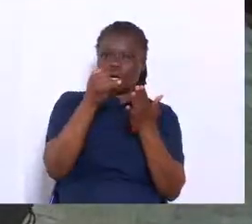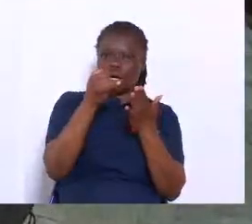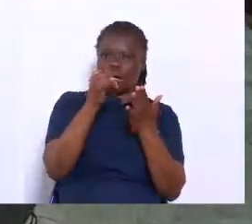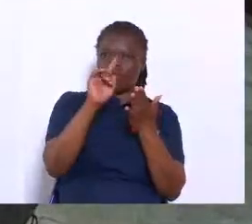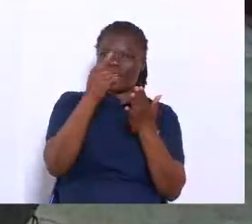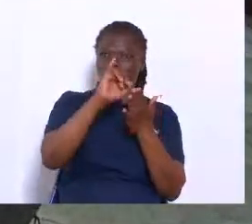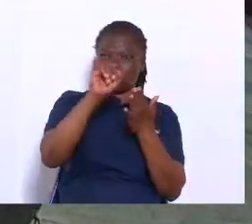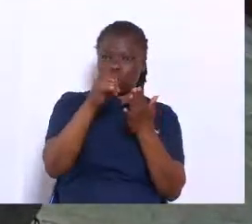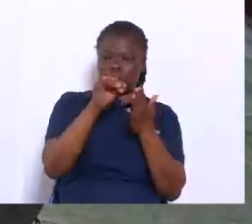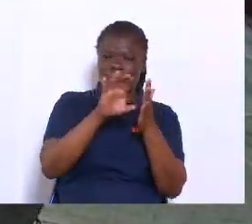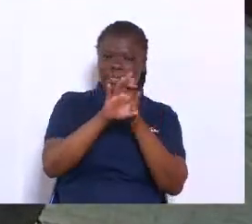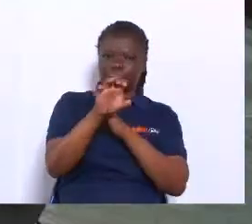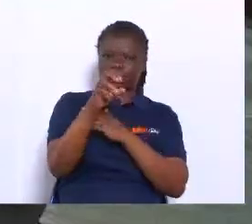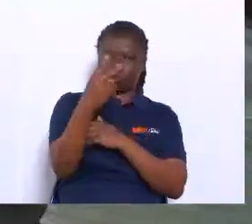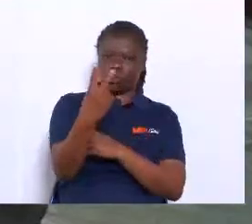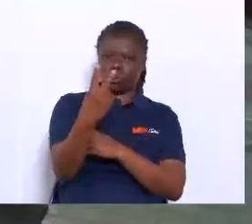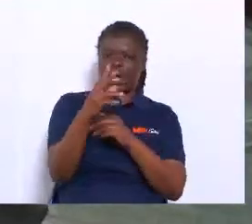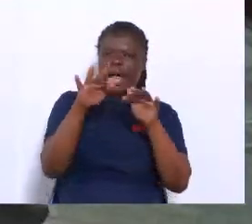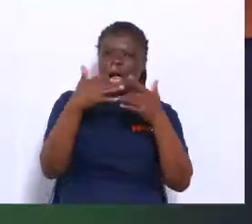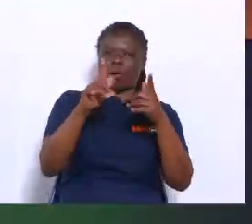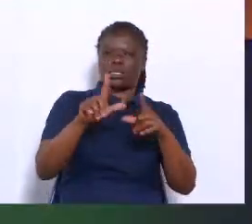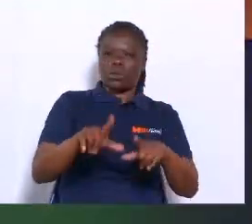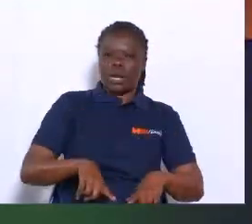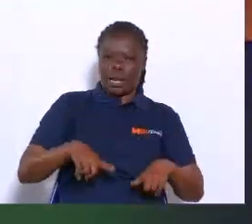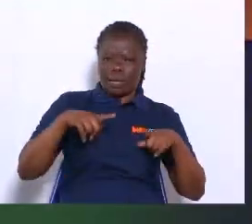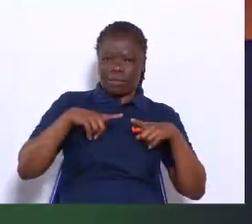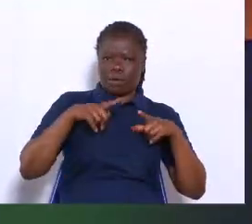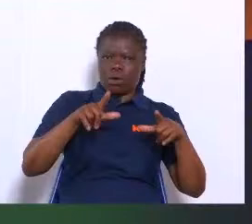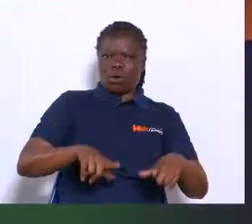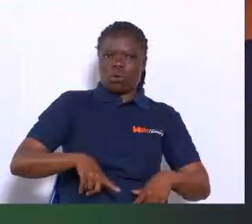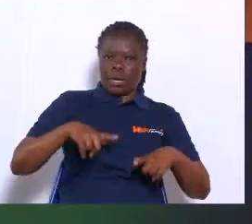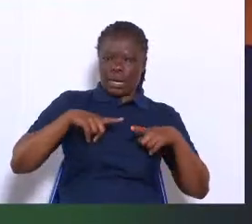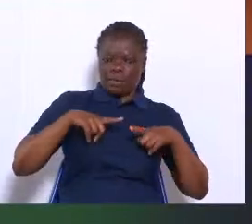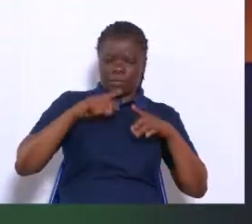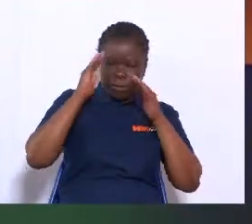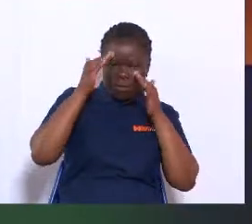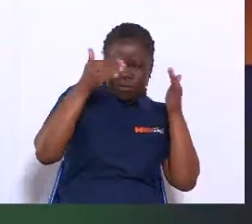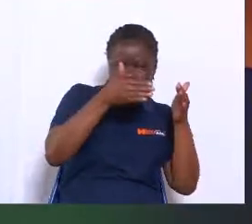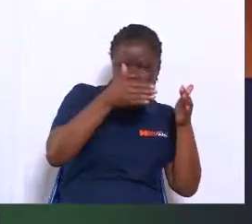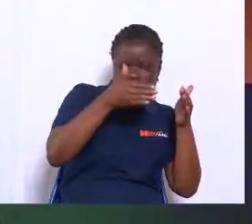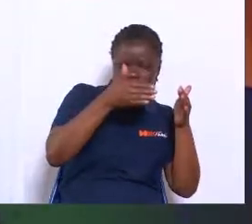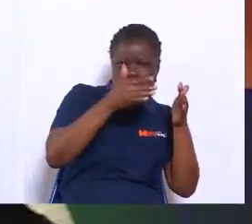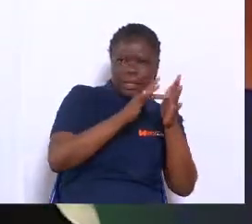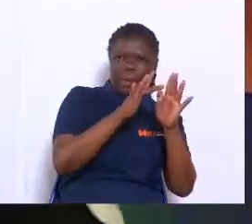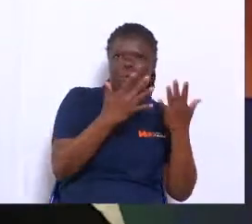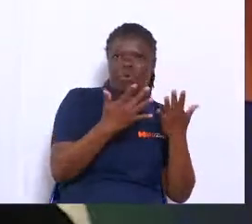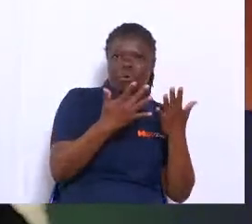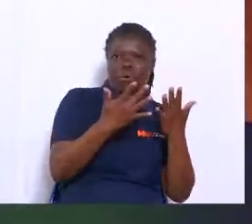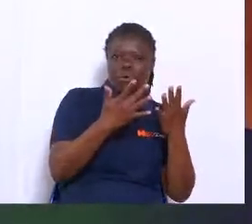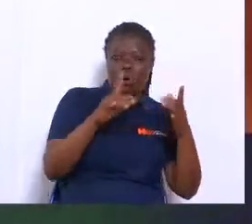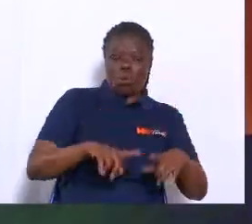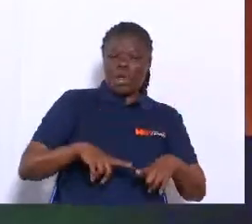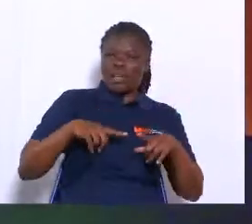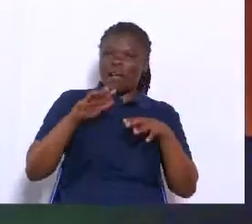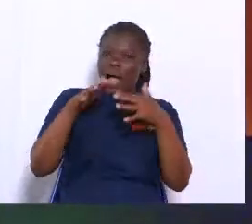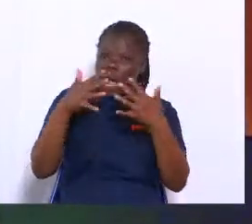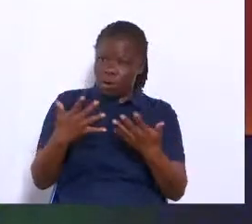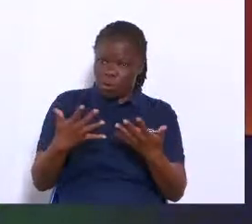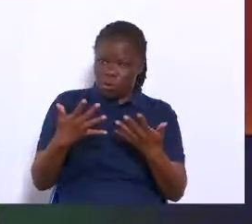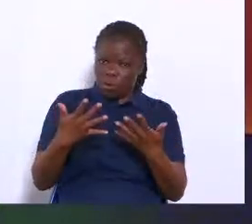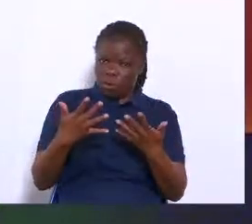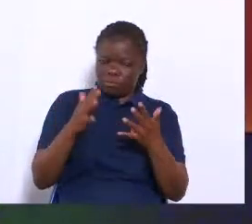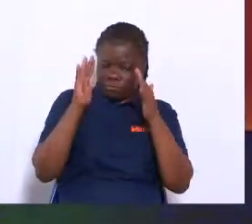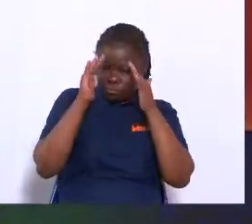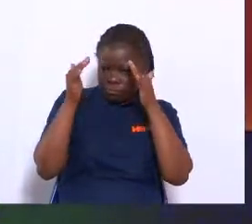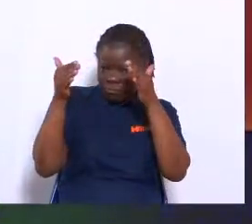chapter 2. How then shall we live? We shall live biblically. How then shall we live? We shall live with